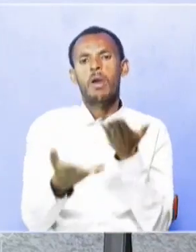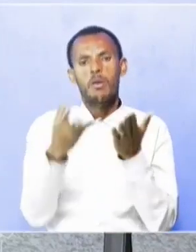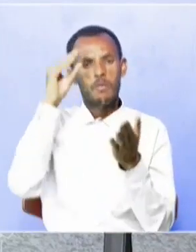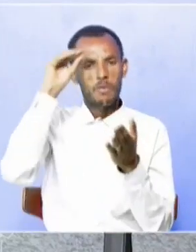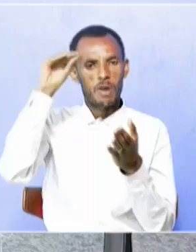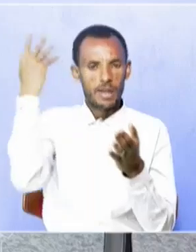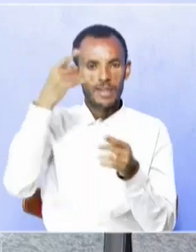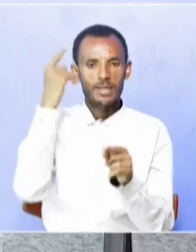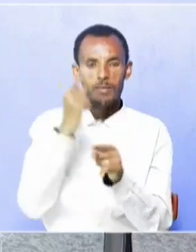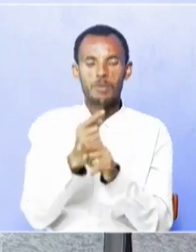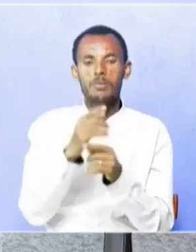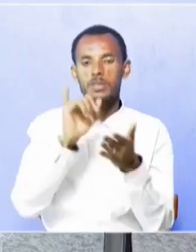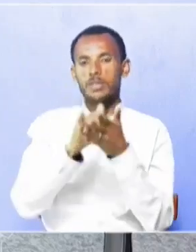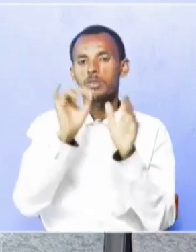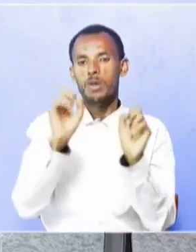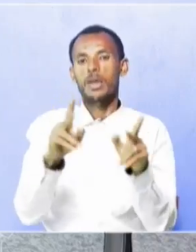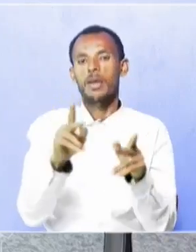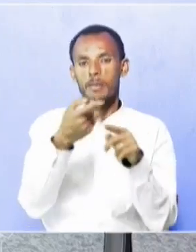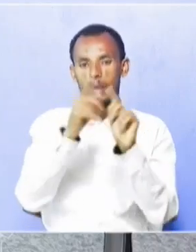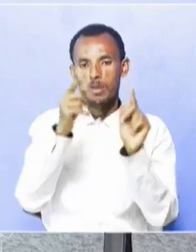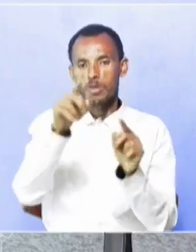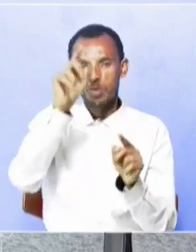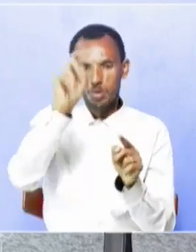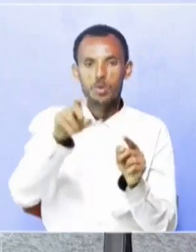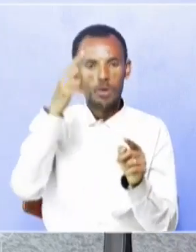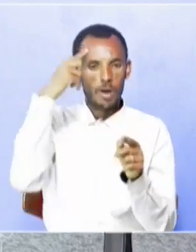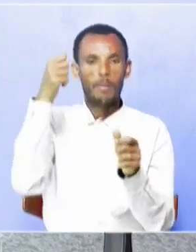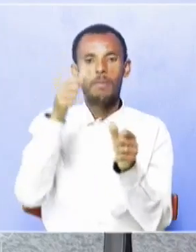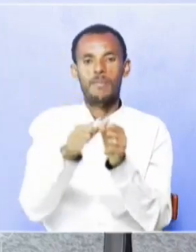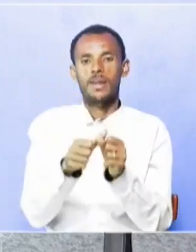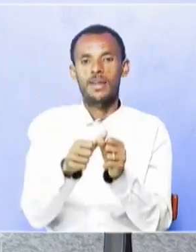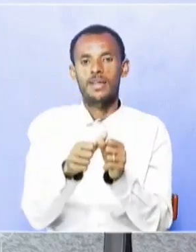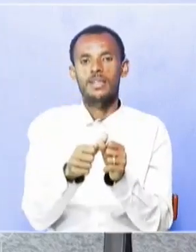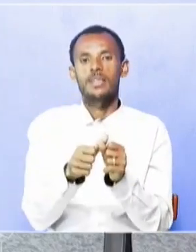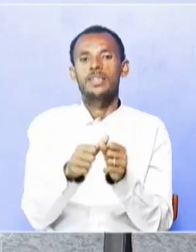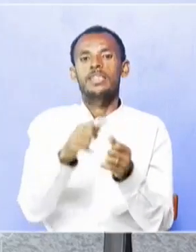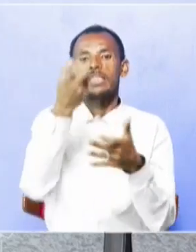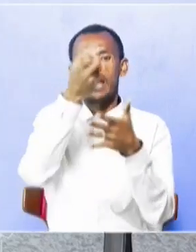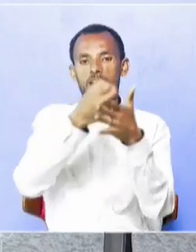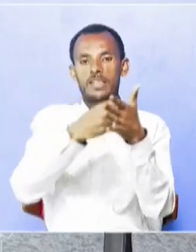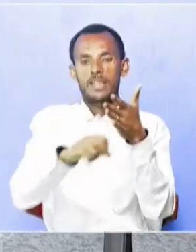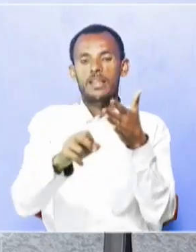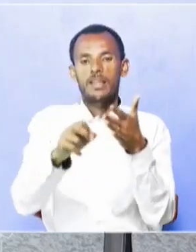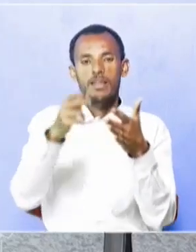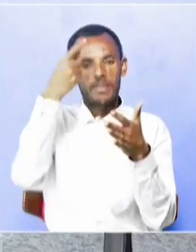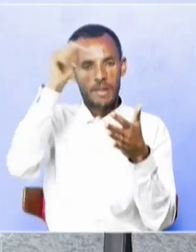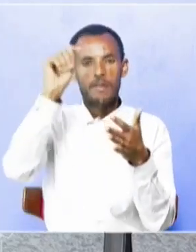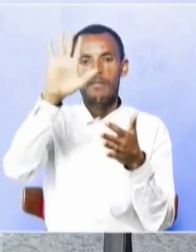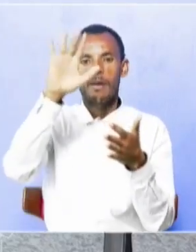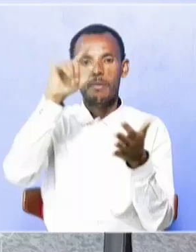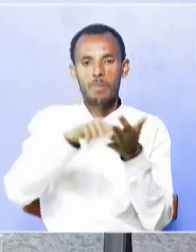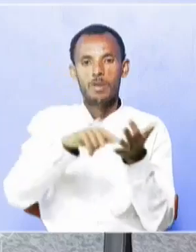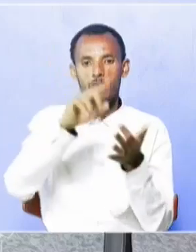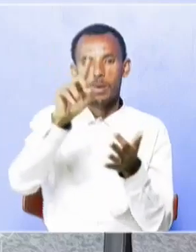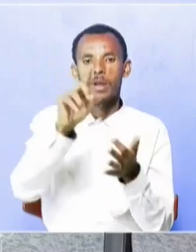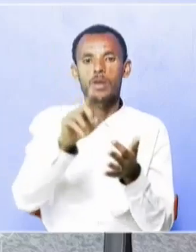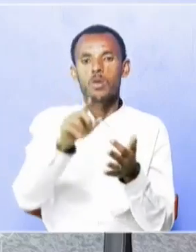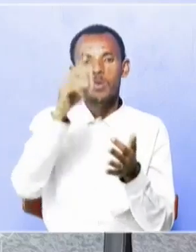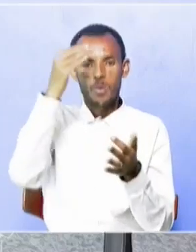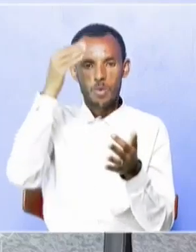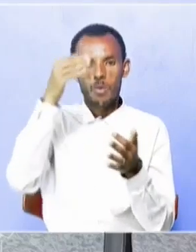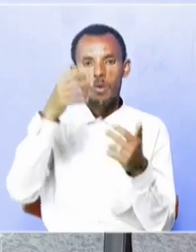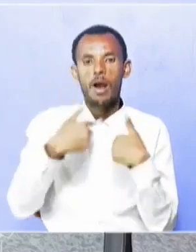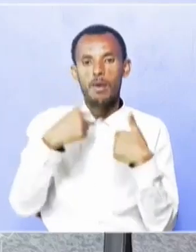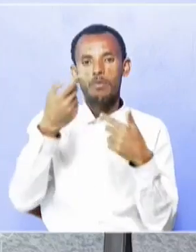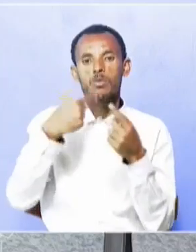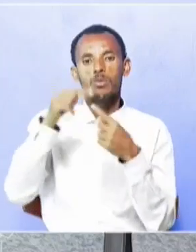the proof. That's okay. But you should remember the result on theorem 5.1. You have to know